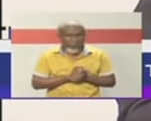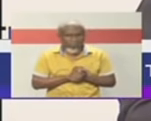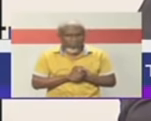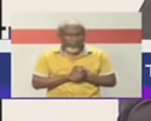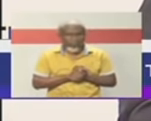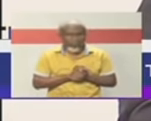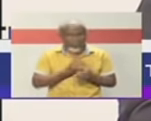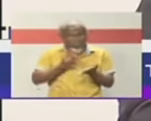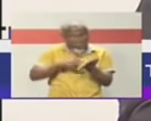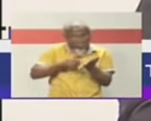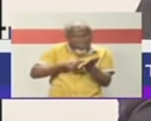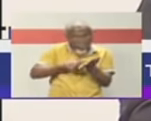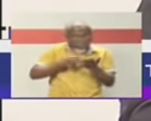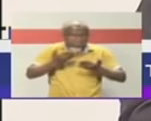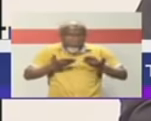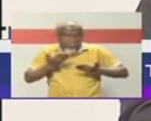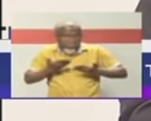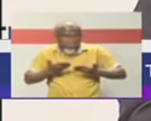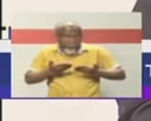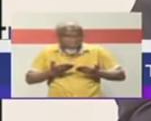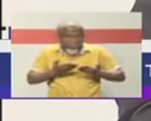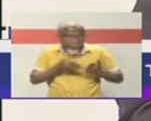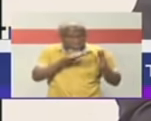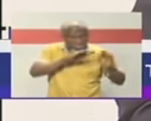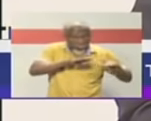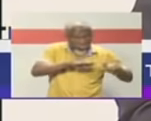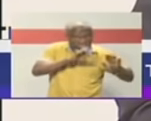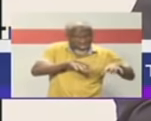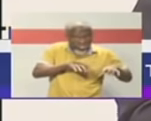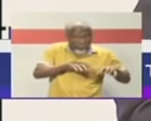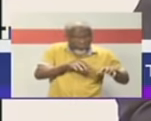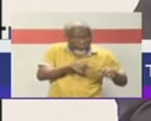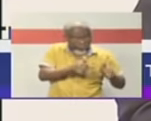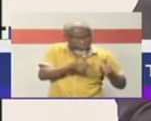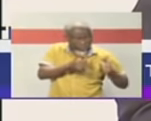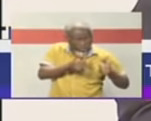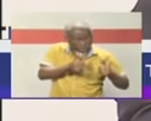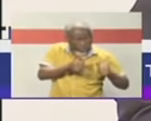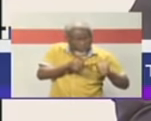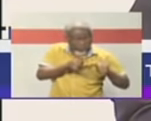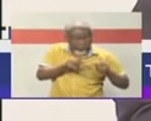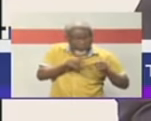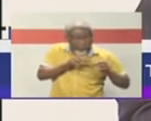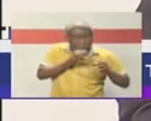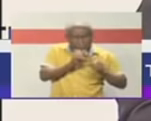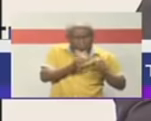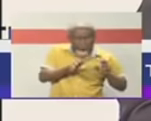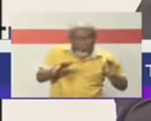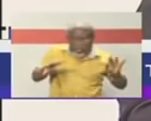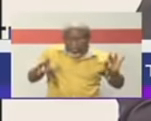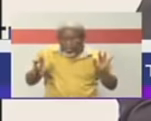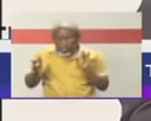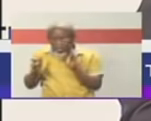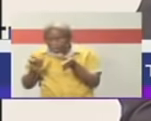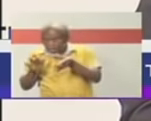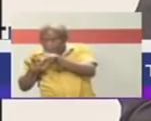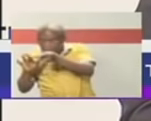some cases they can be even more efficient spreaders than adults, and so that is something that people need to bear in